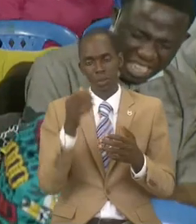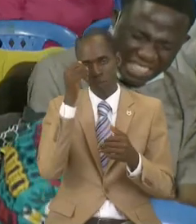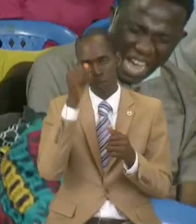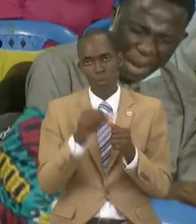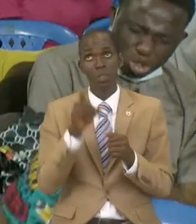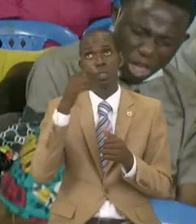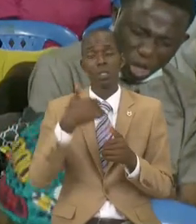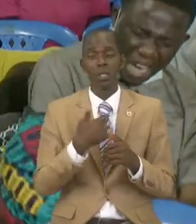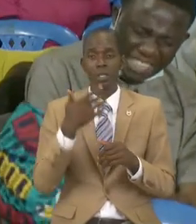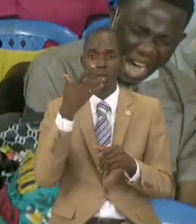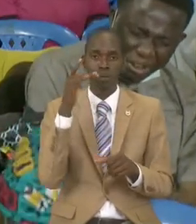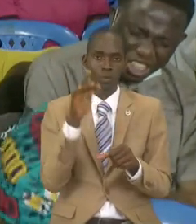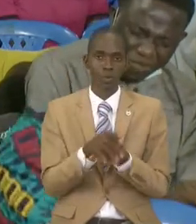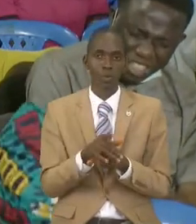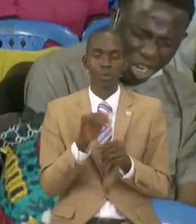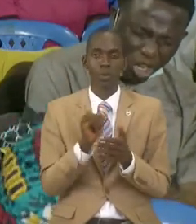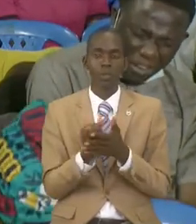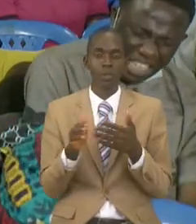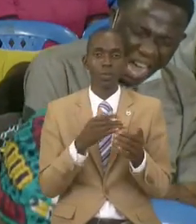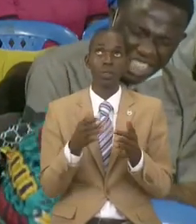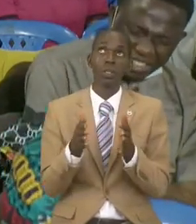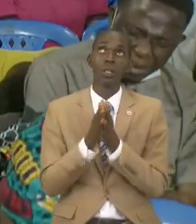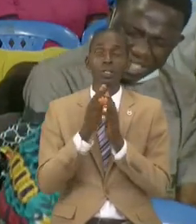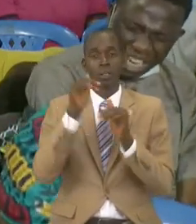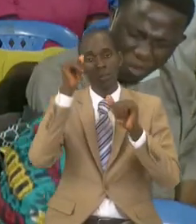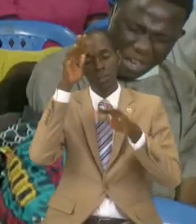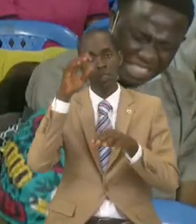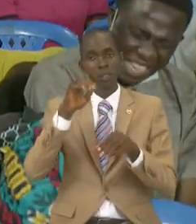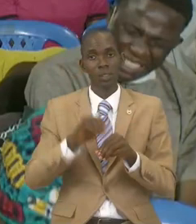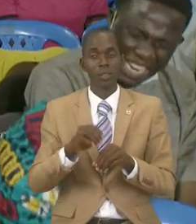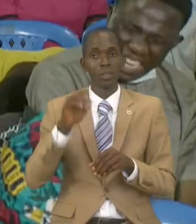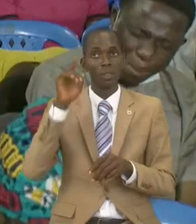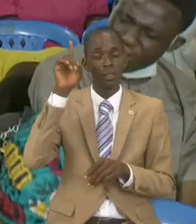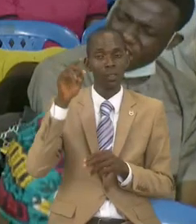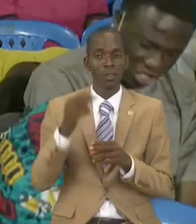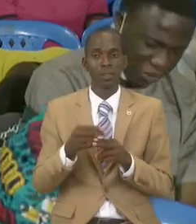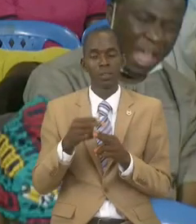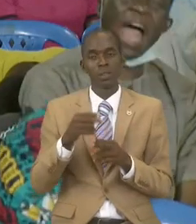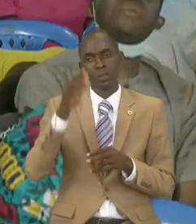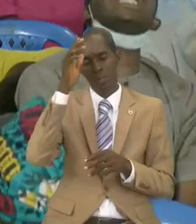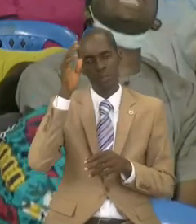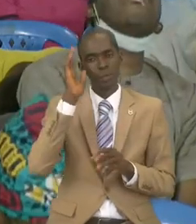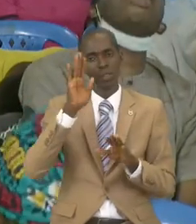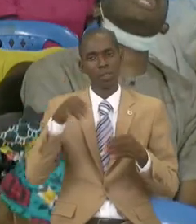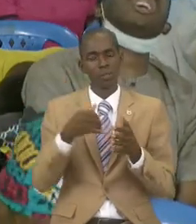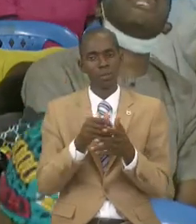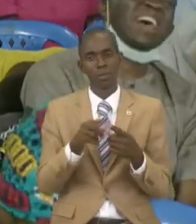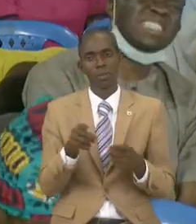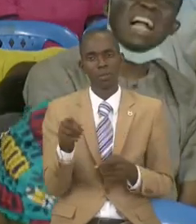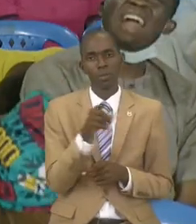If they have not attended to you, please wave so that the counselors who are returning will see